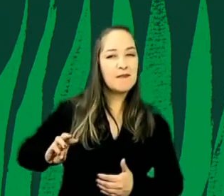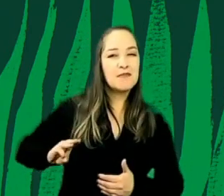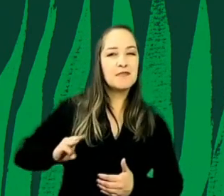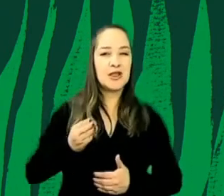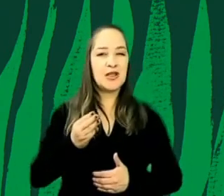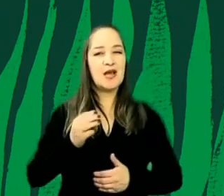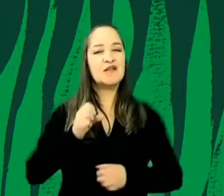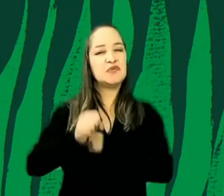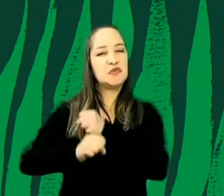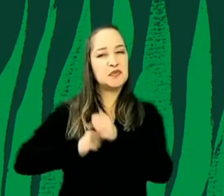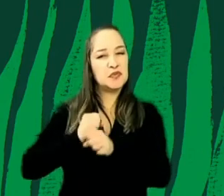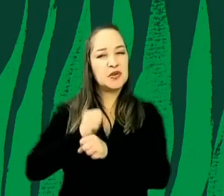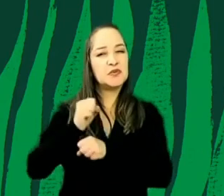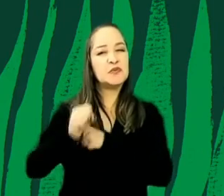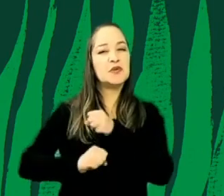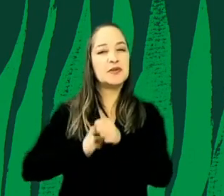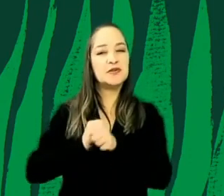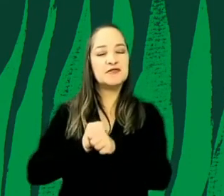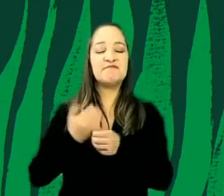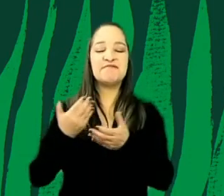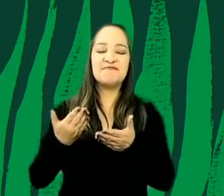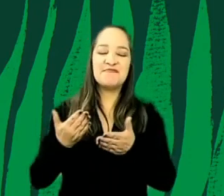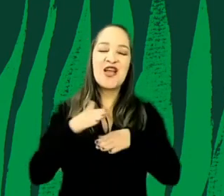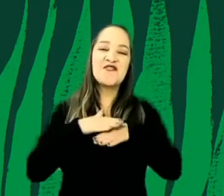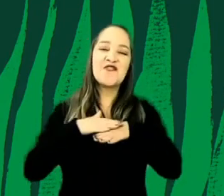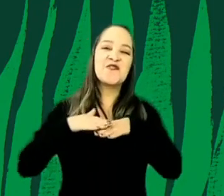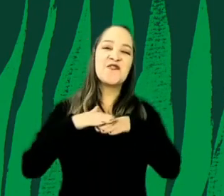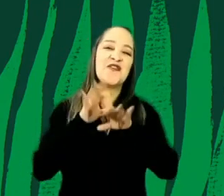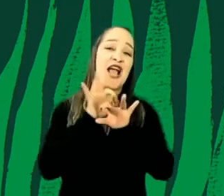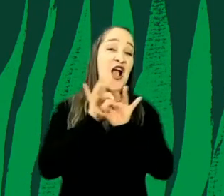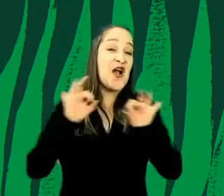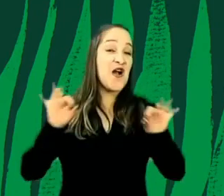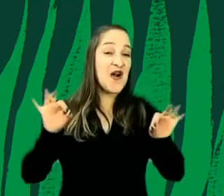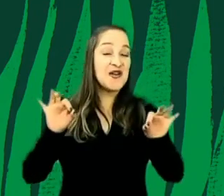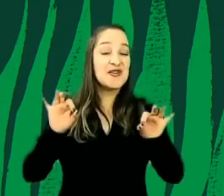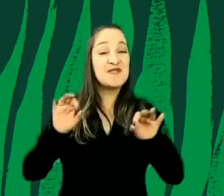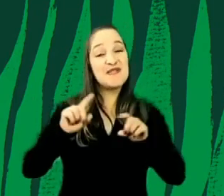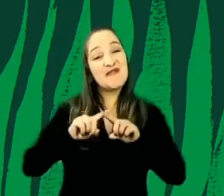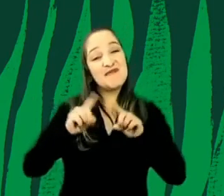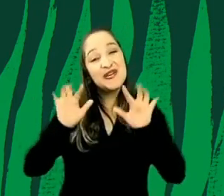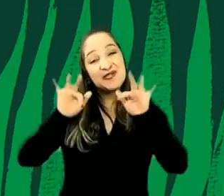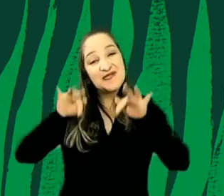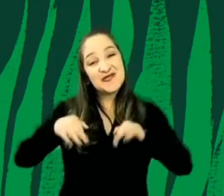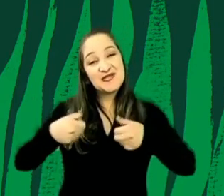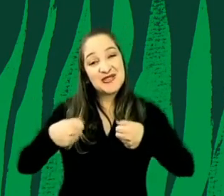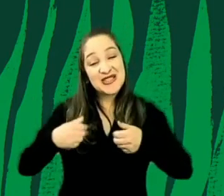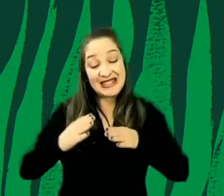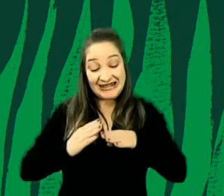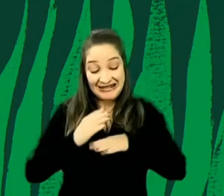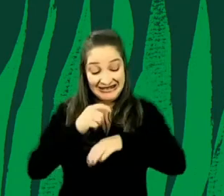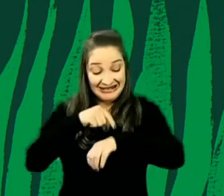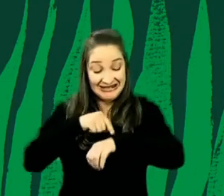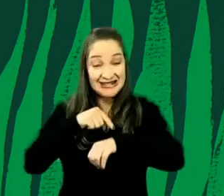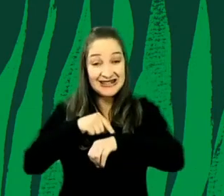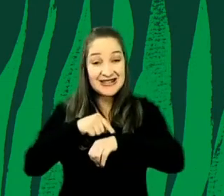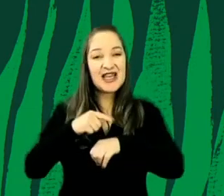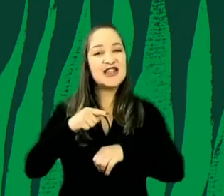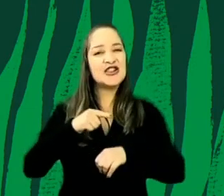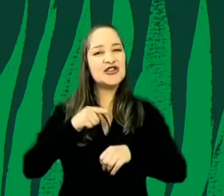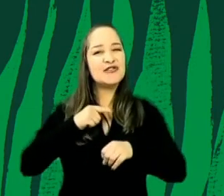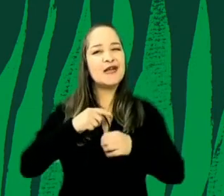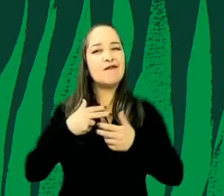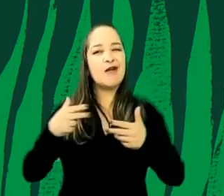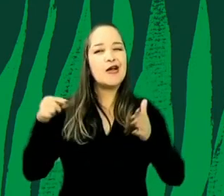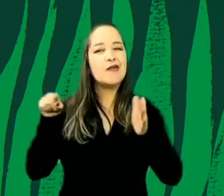So this is a great conversation, but we're moving towards the end. We've gone a little bit over. We have a lot of questions in this same sense of the